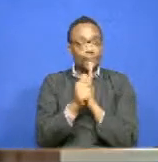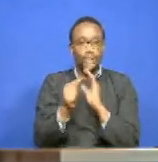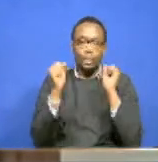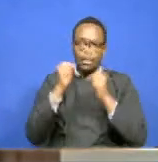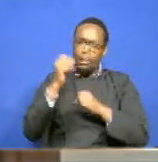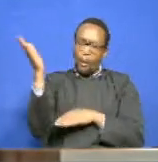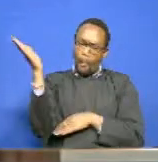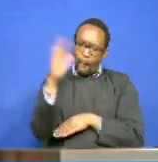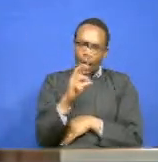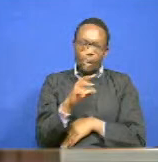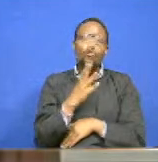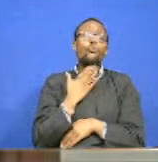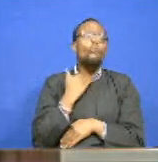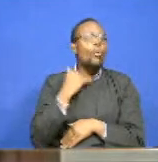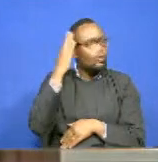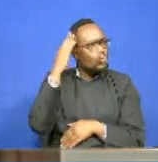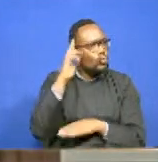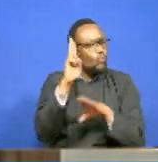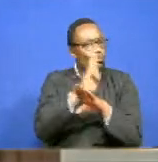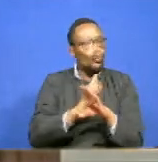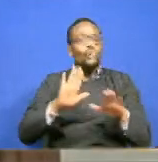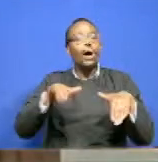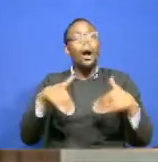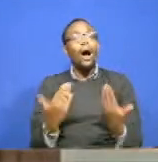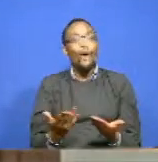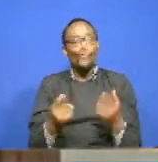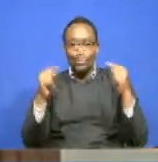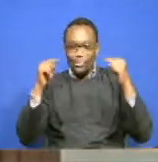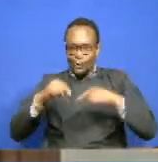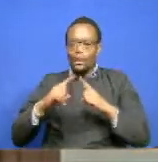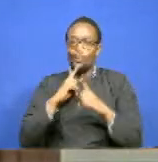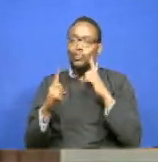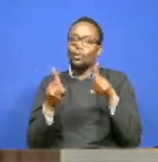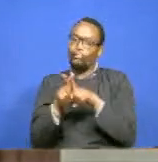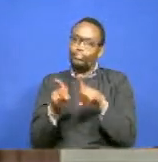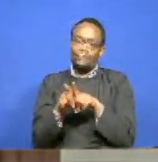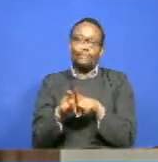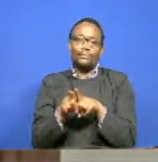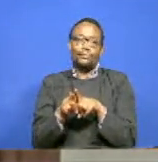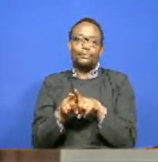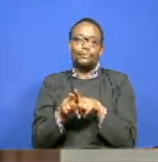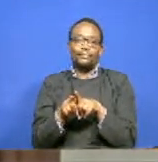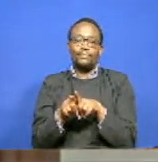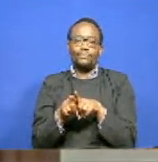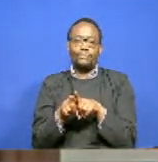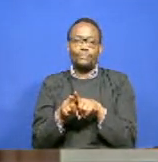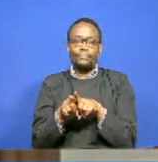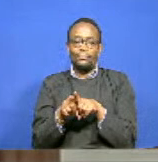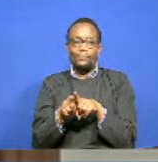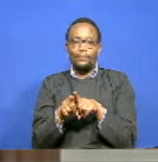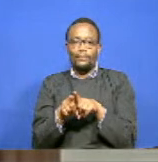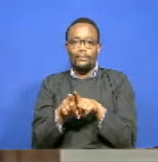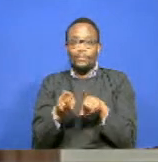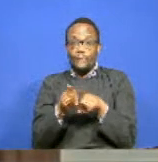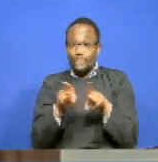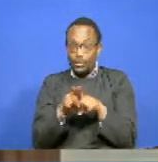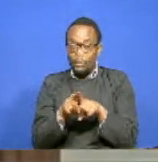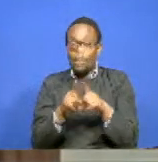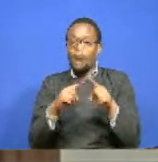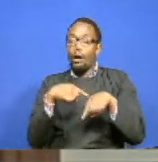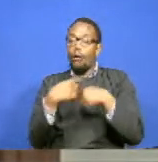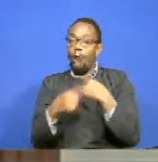again expecting the use of those talents. And today we shall be speaking about that in reference to